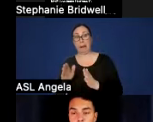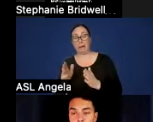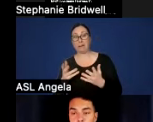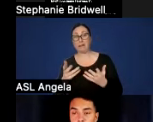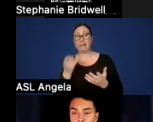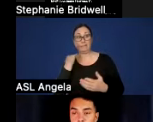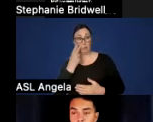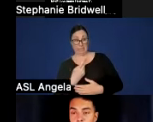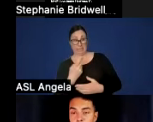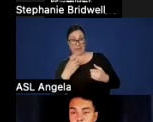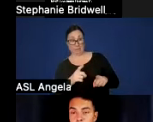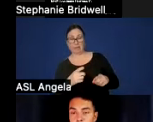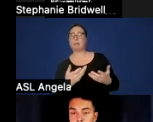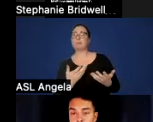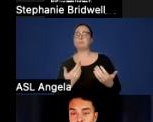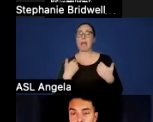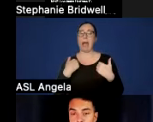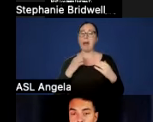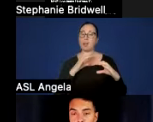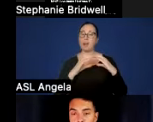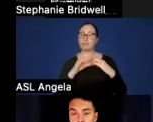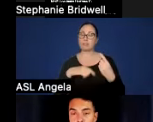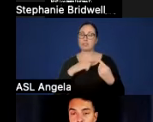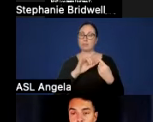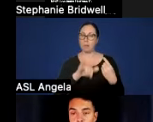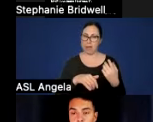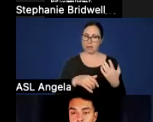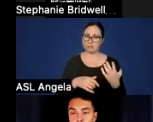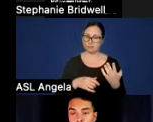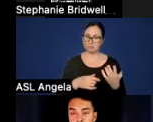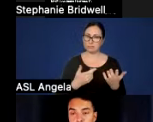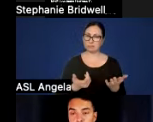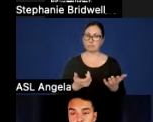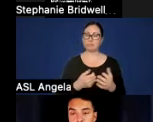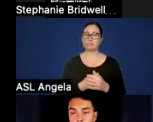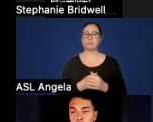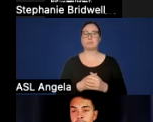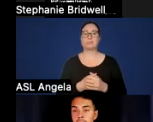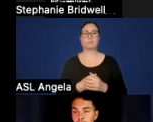about that. This logistics, I love this, sometimes,